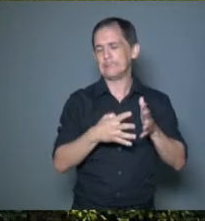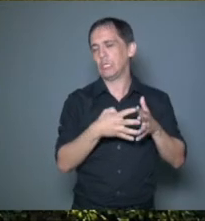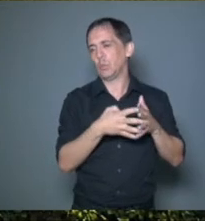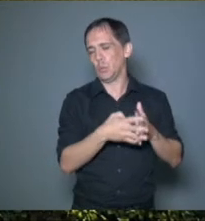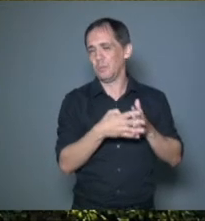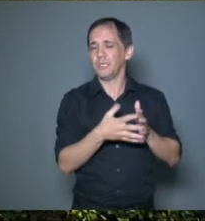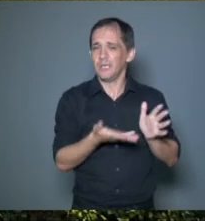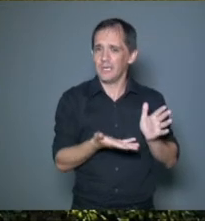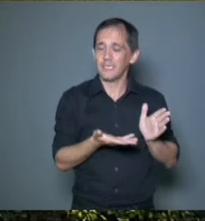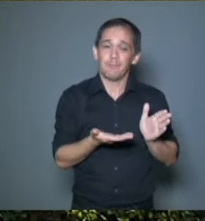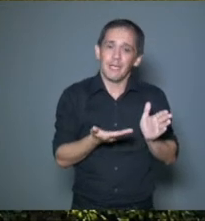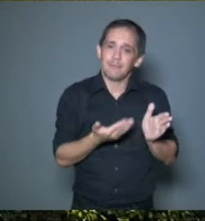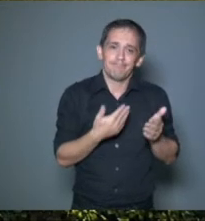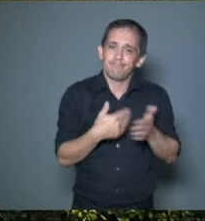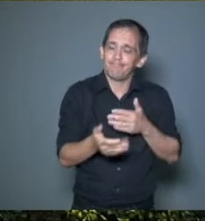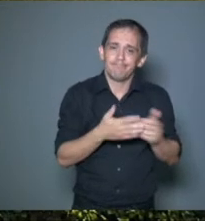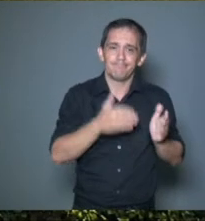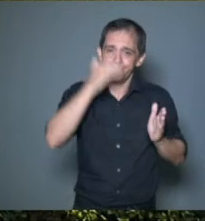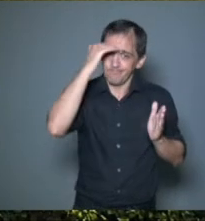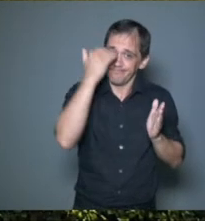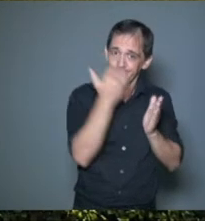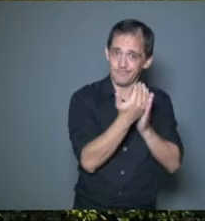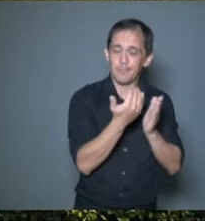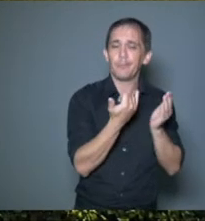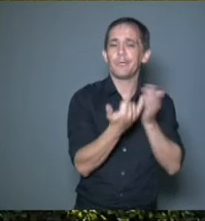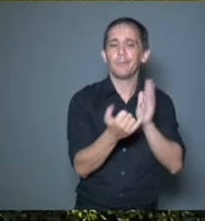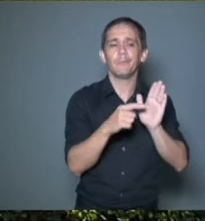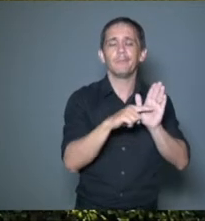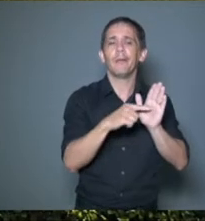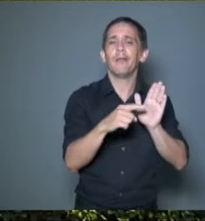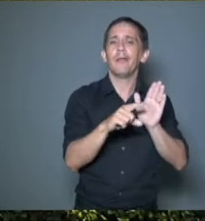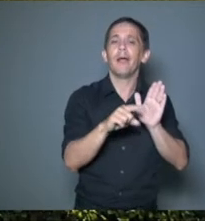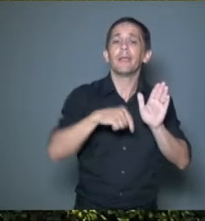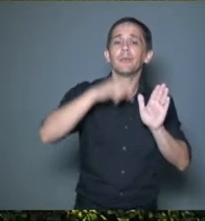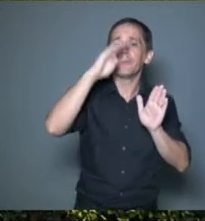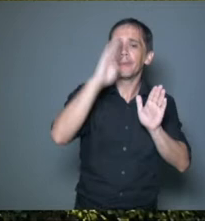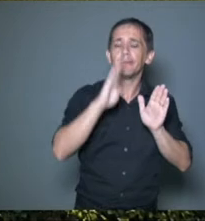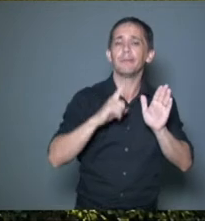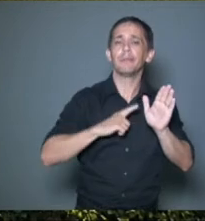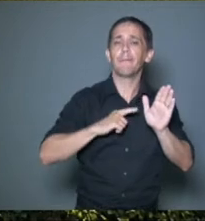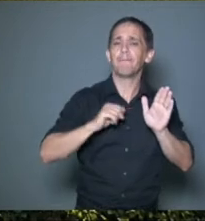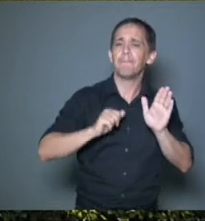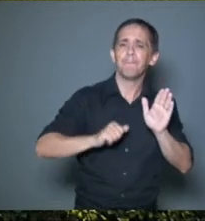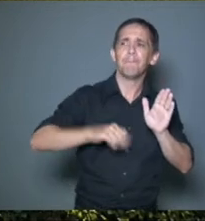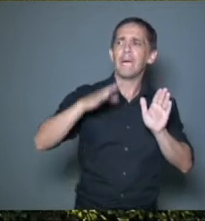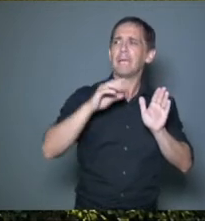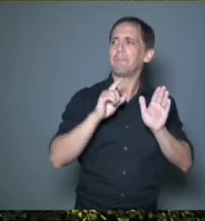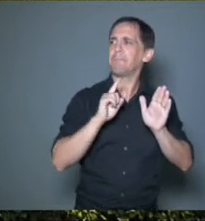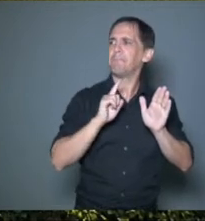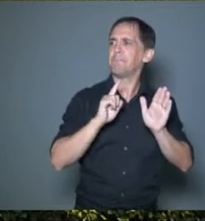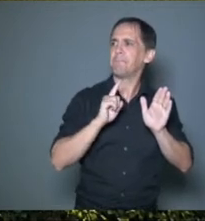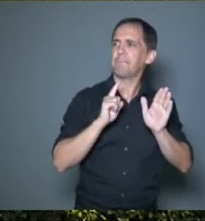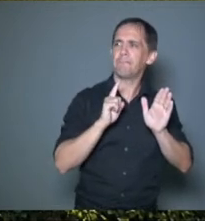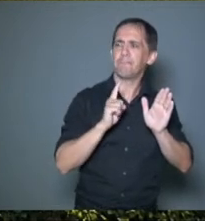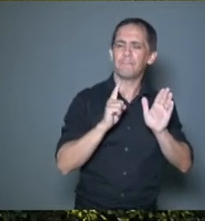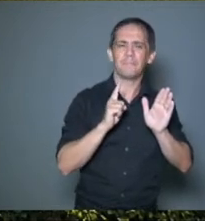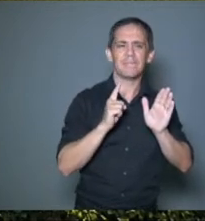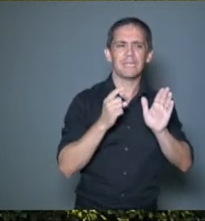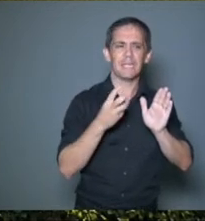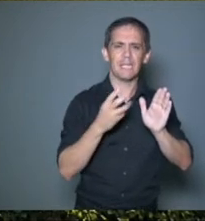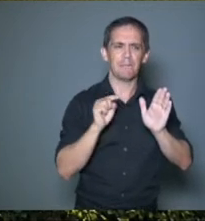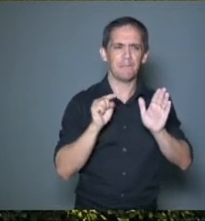very complex in Brazil. To give you an idea, we have to comply with more than thousands of